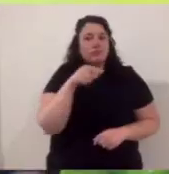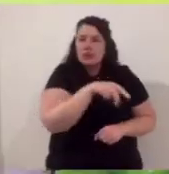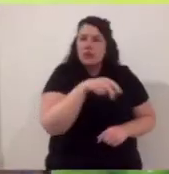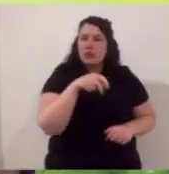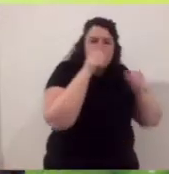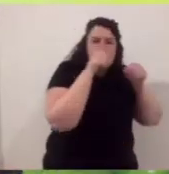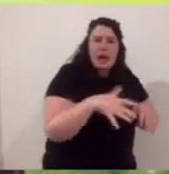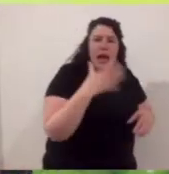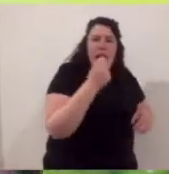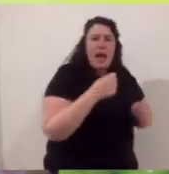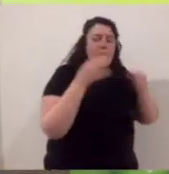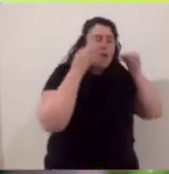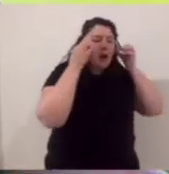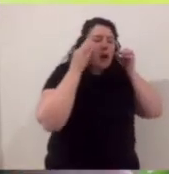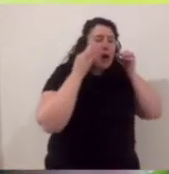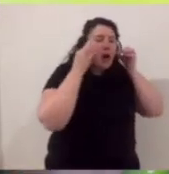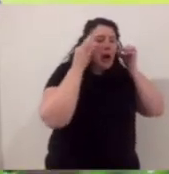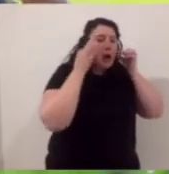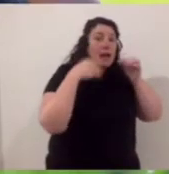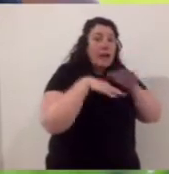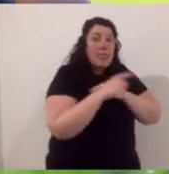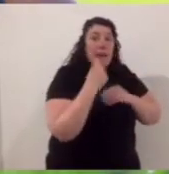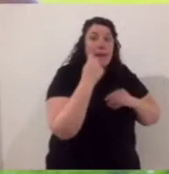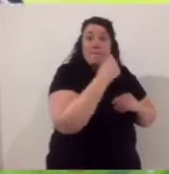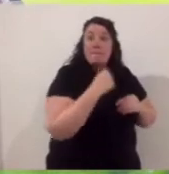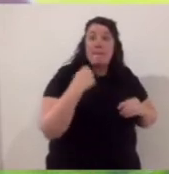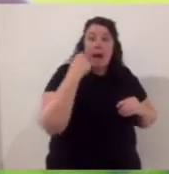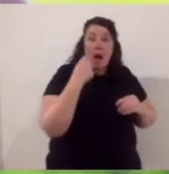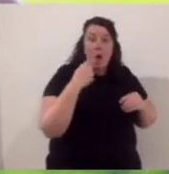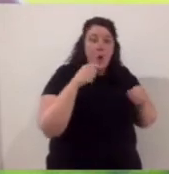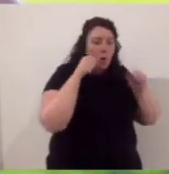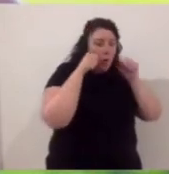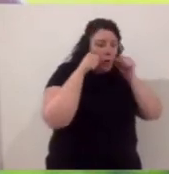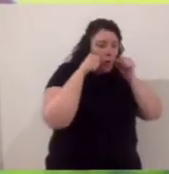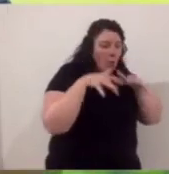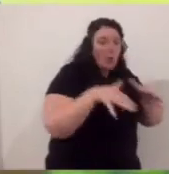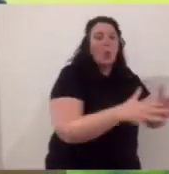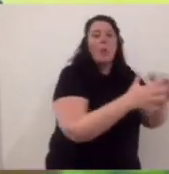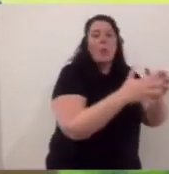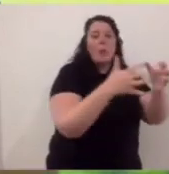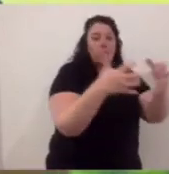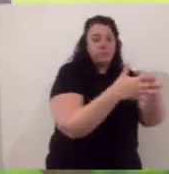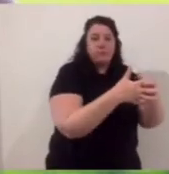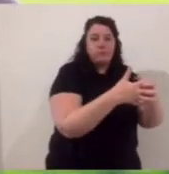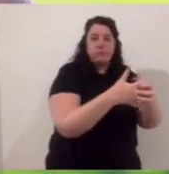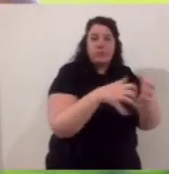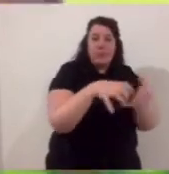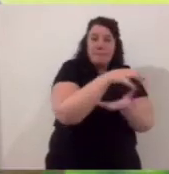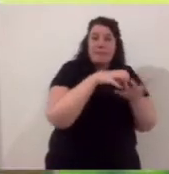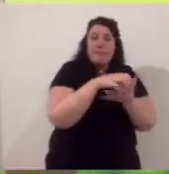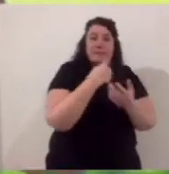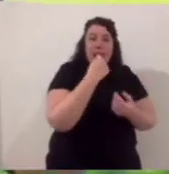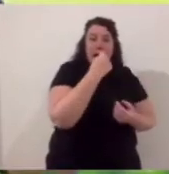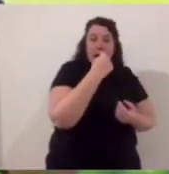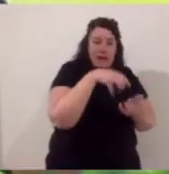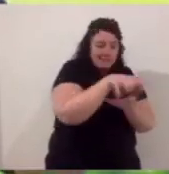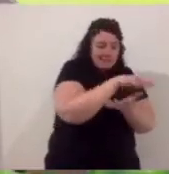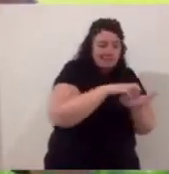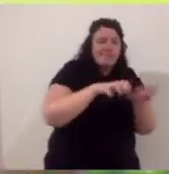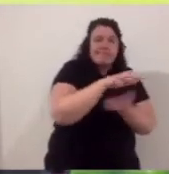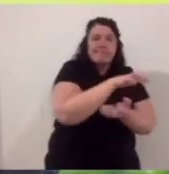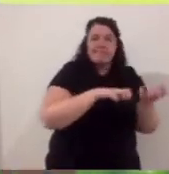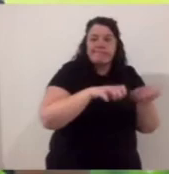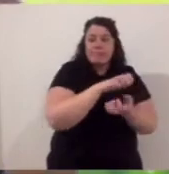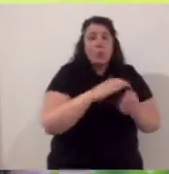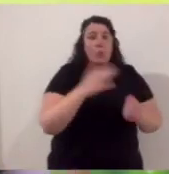its venom through fangs. Now, Komodos have really primitive venom glands inside their mouth, and it secretes venom in and